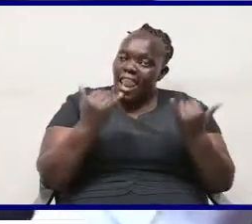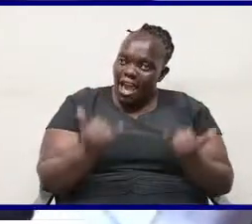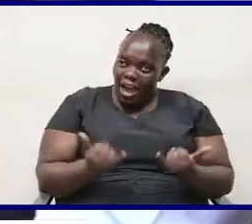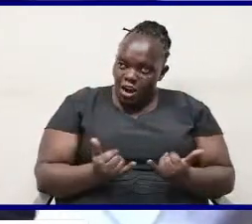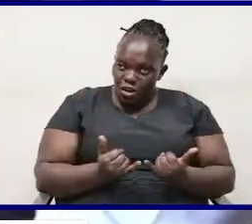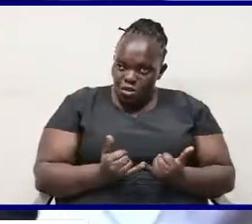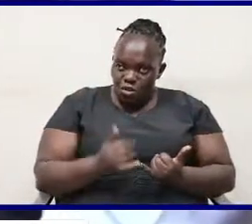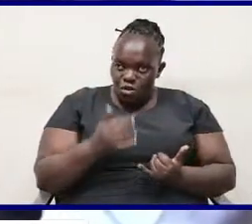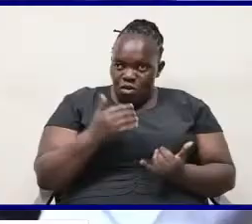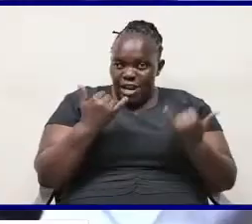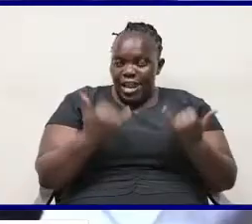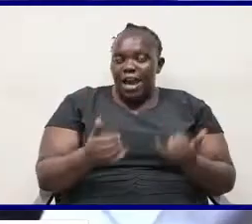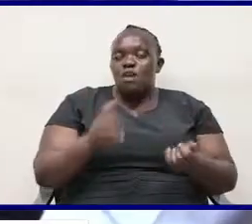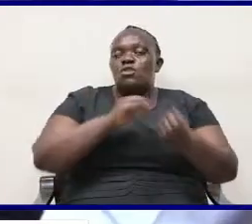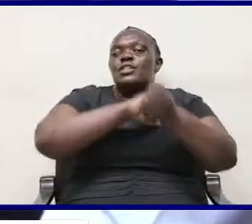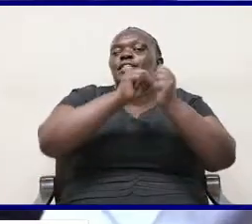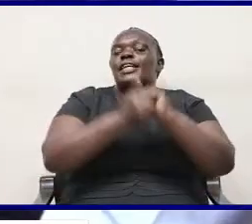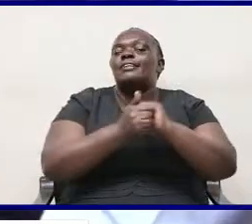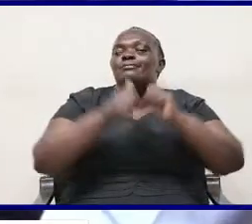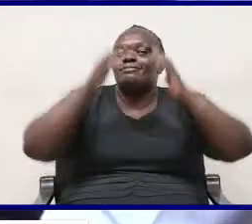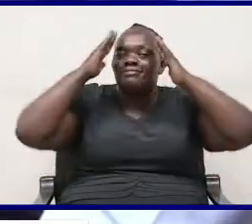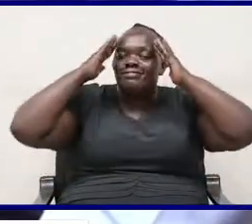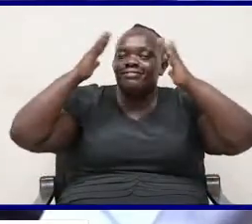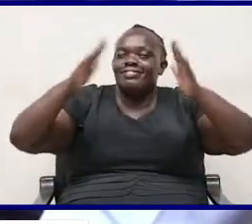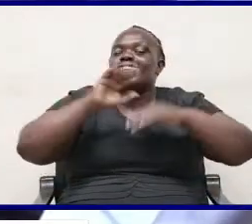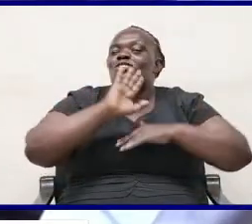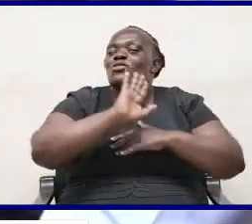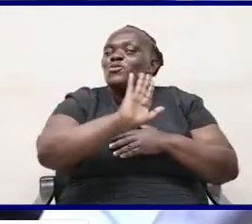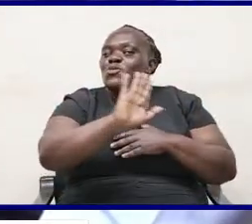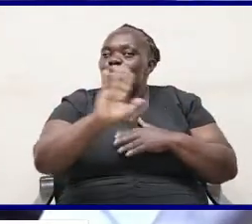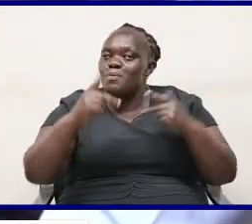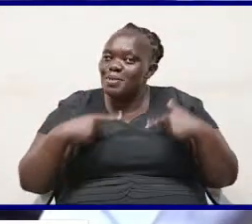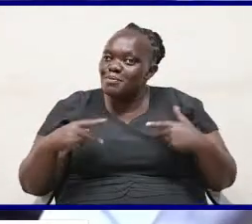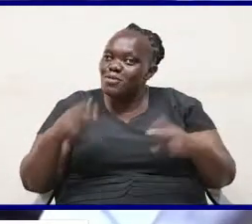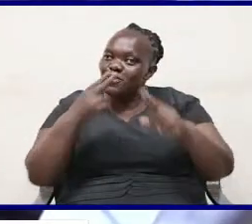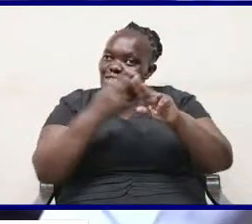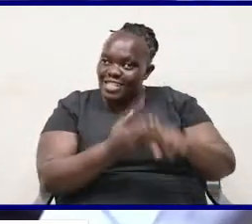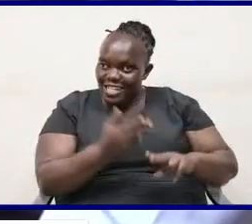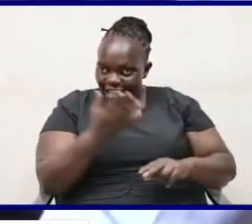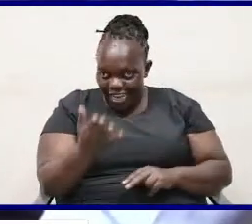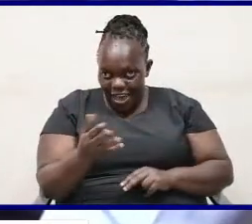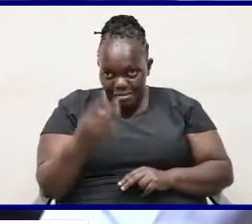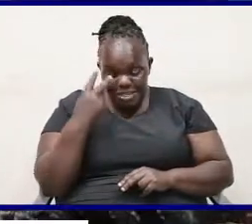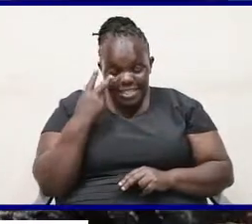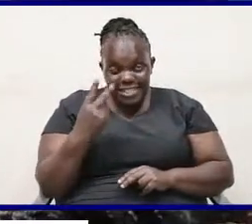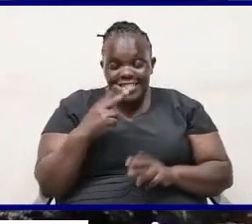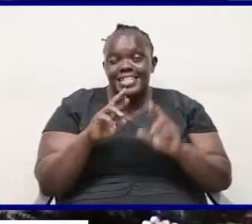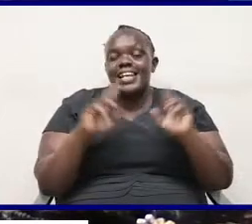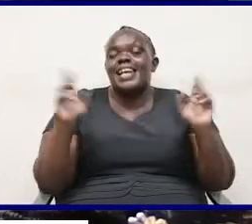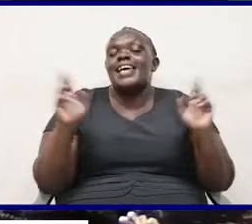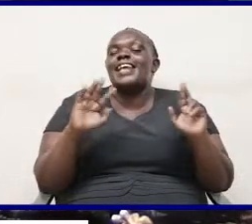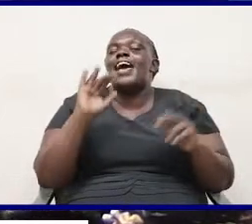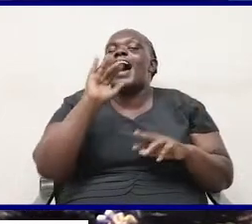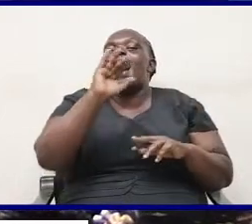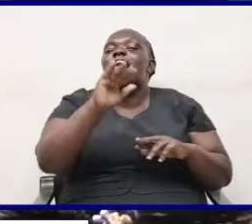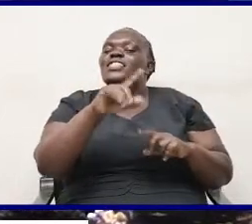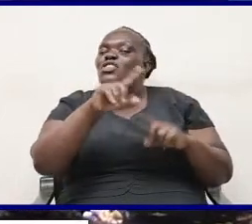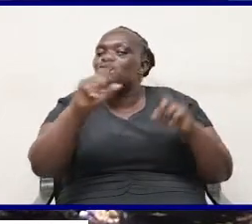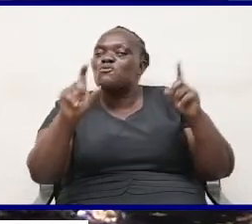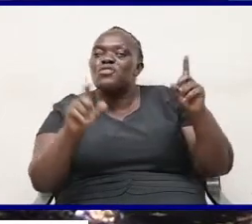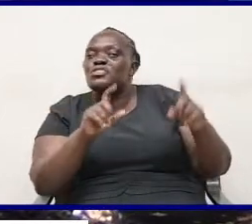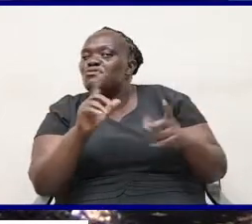Now, we are now turning our attention to you, the audience, and I can see you are ready to ask your